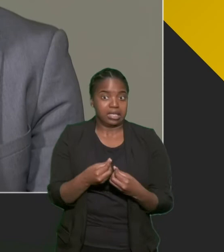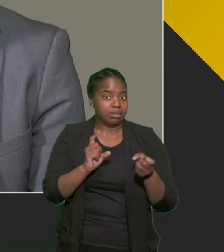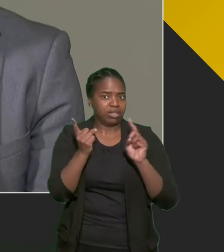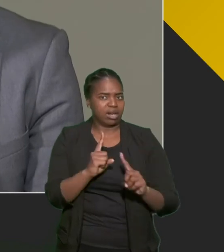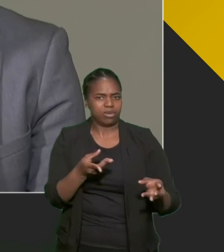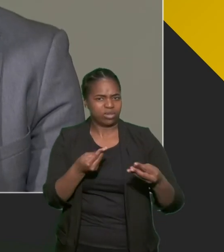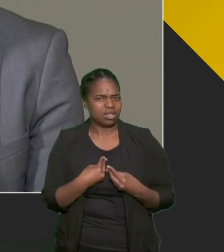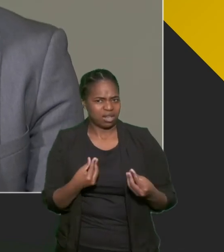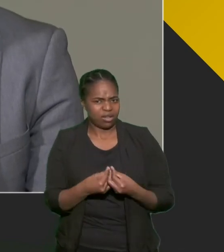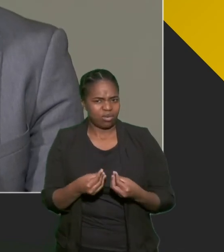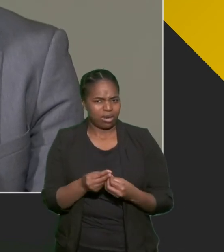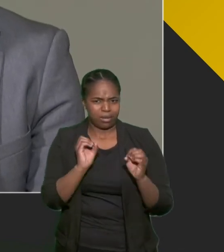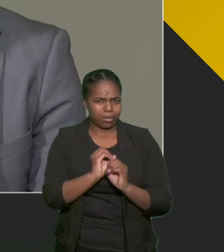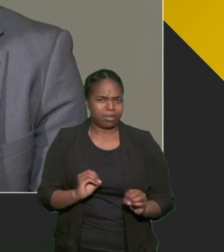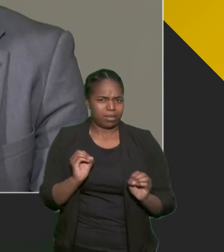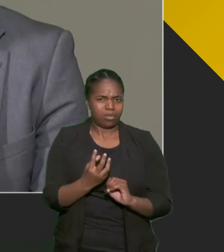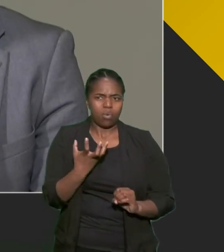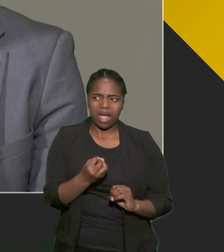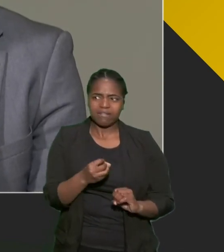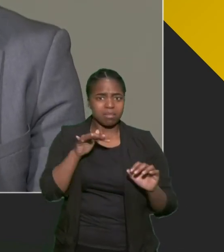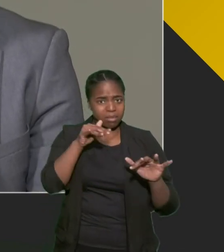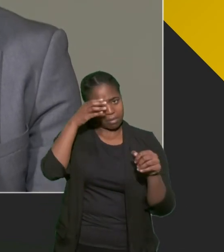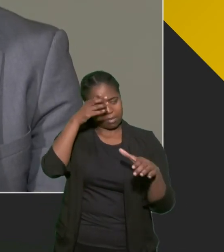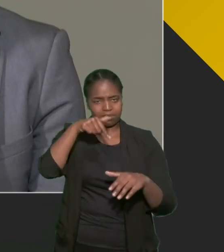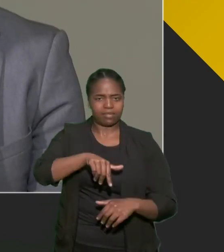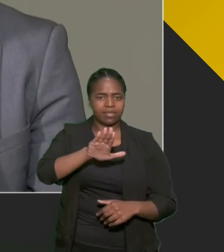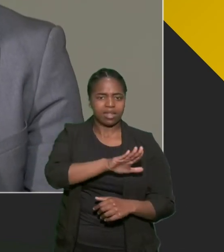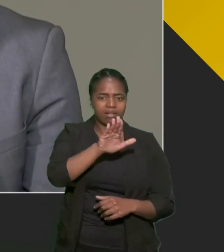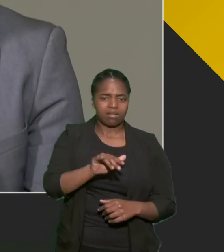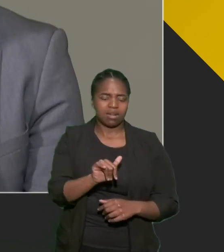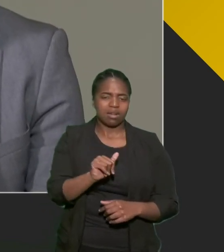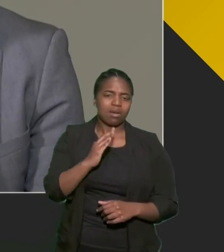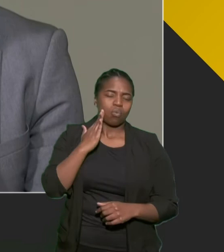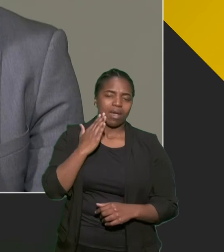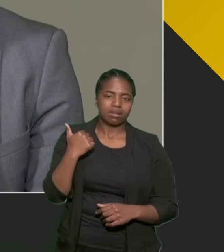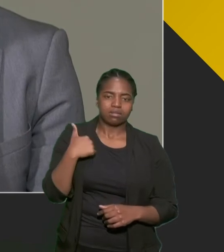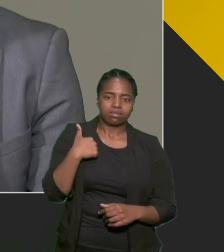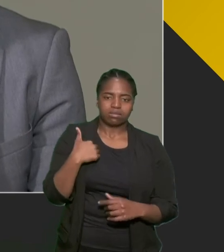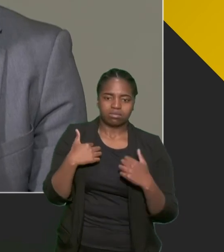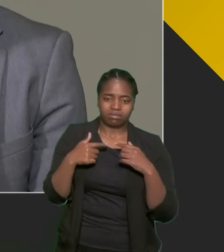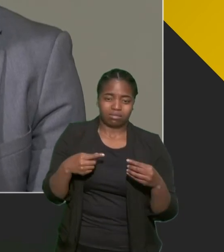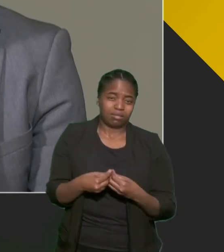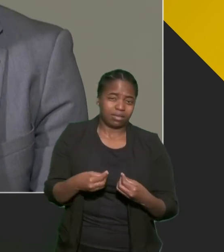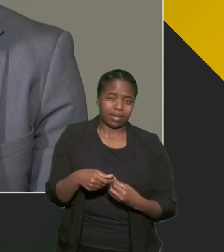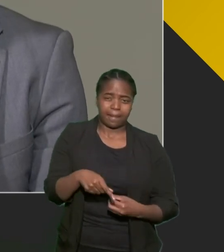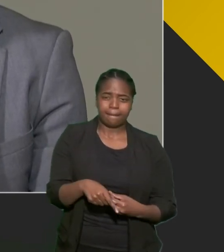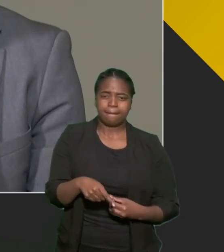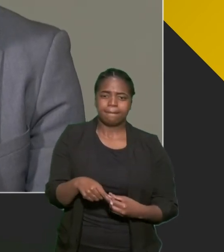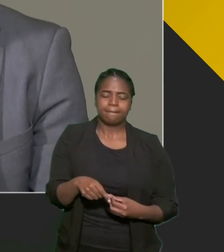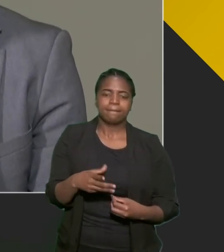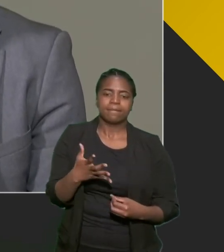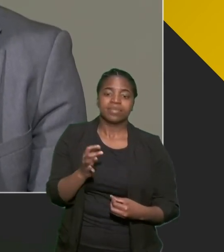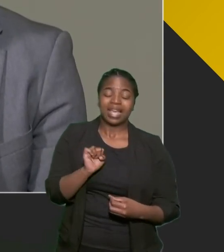to offer. We have our own engineers. I think from the time most countries gained independence, they've made inroads in terms